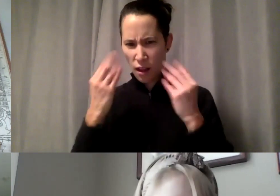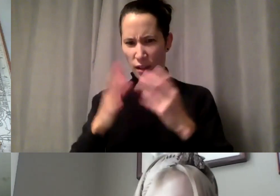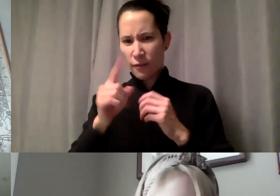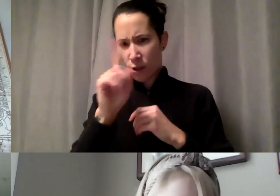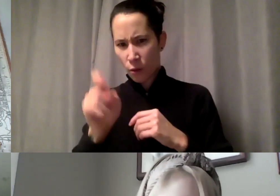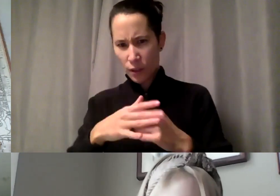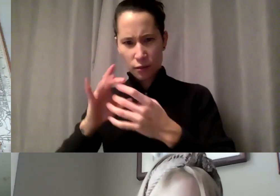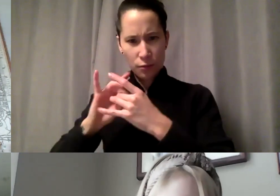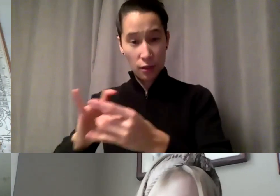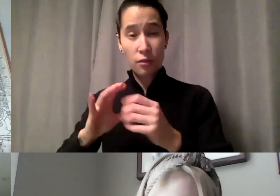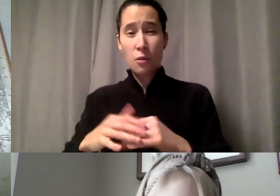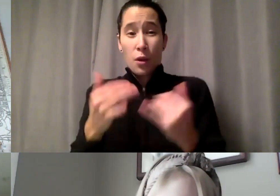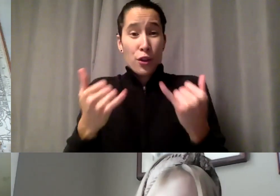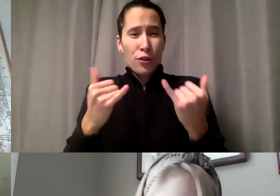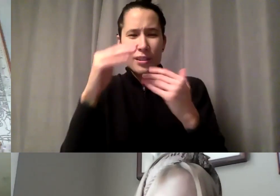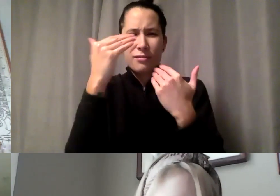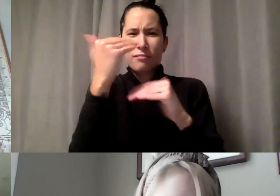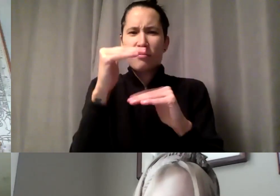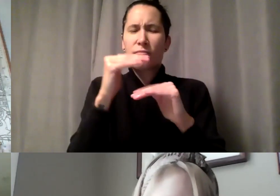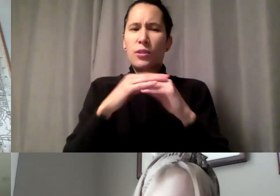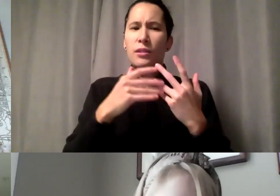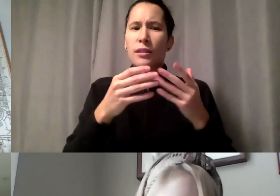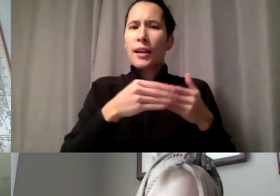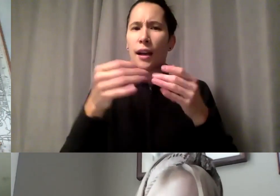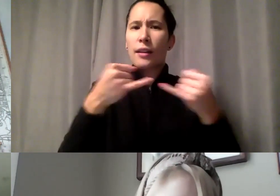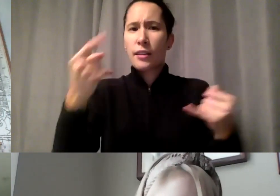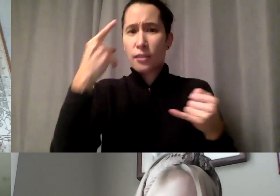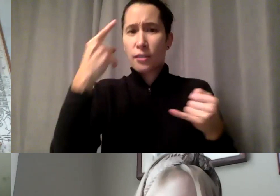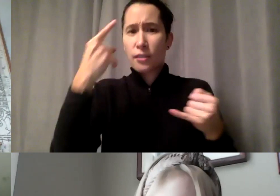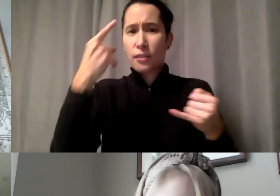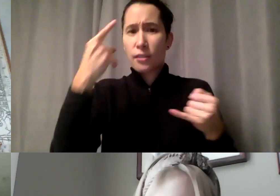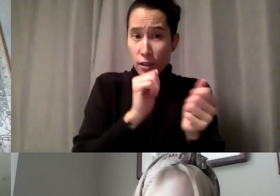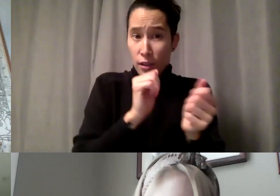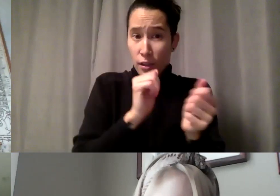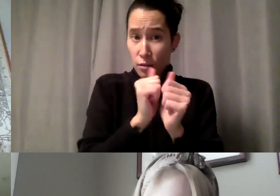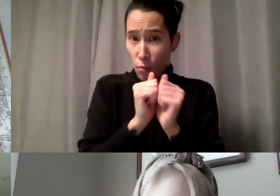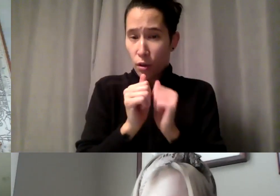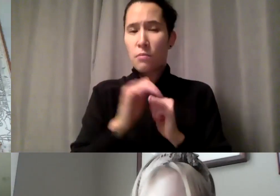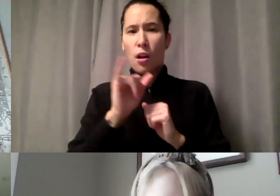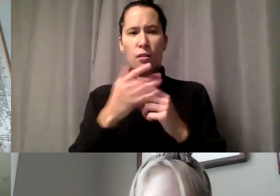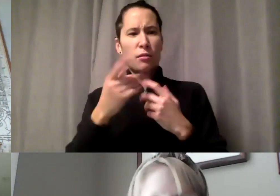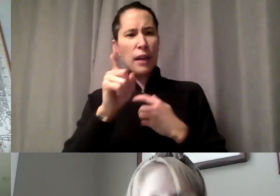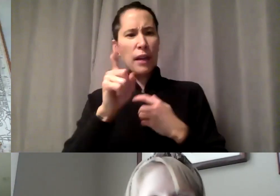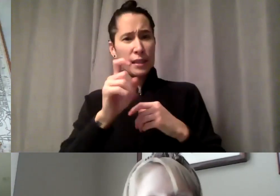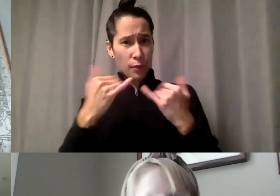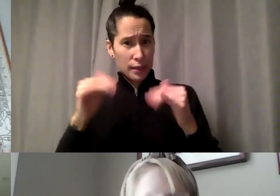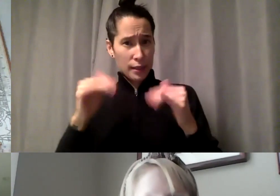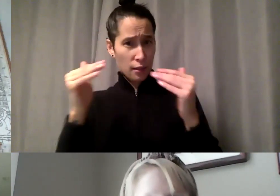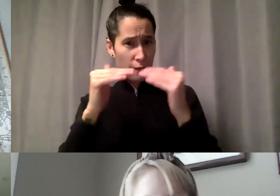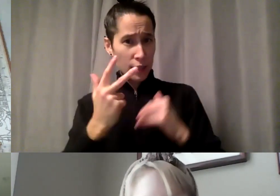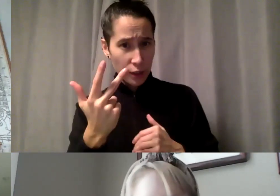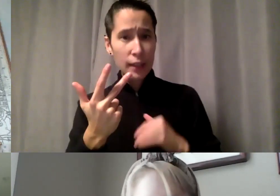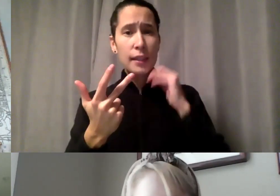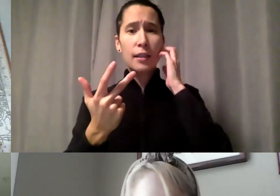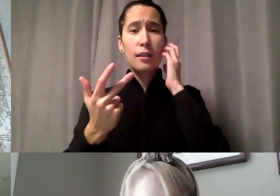are the current guidelines for specific sports? And one around, are we still in phase 3? So maybe start with, are we still in phase 3? Should